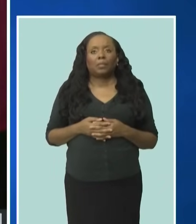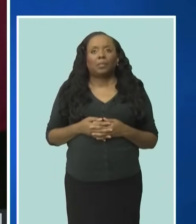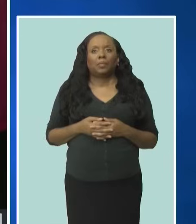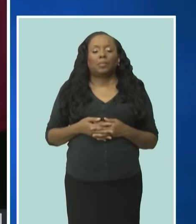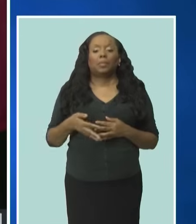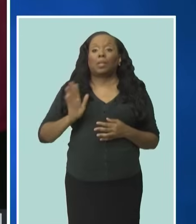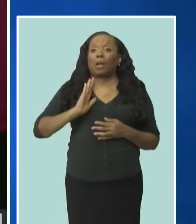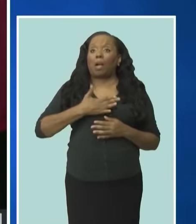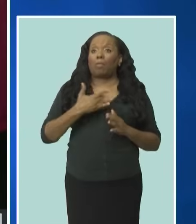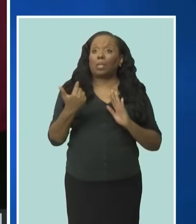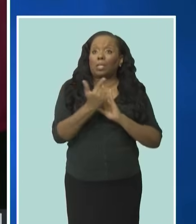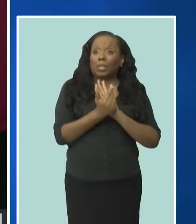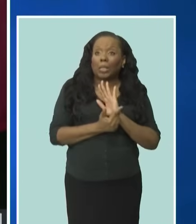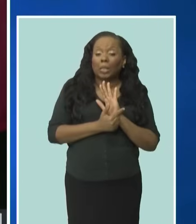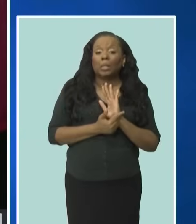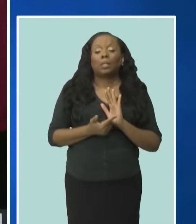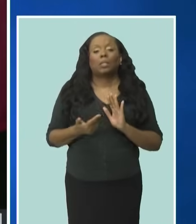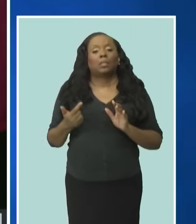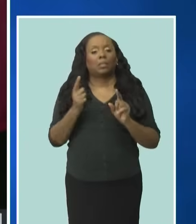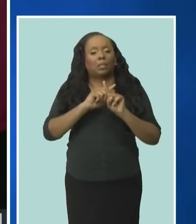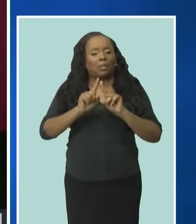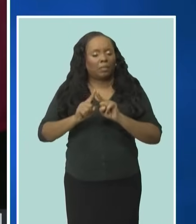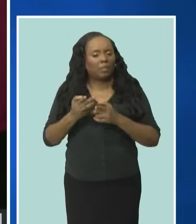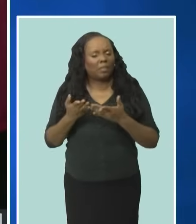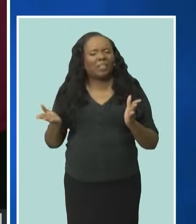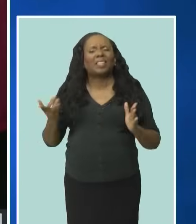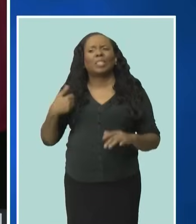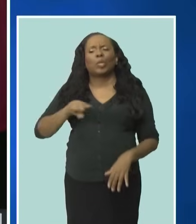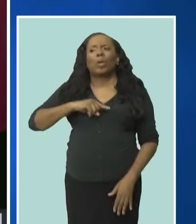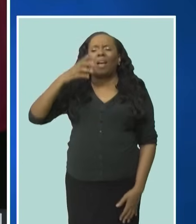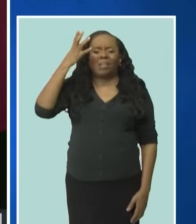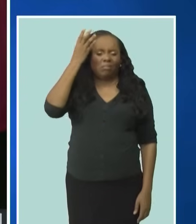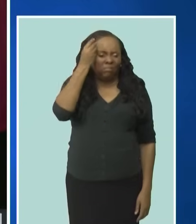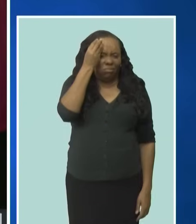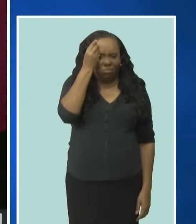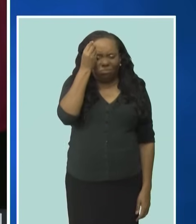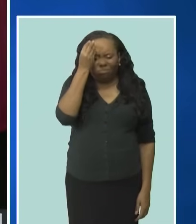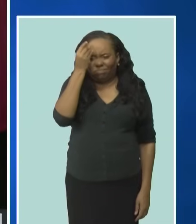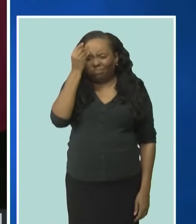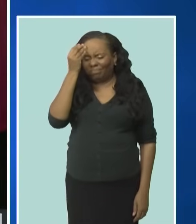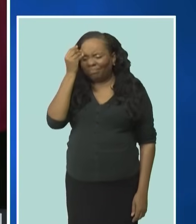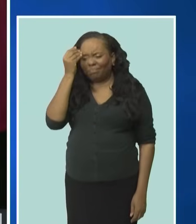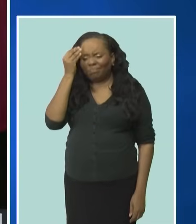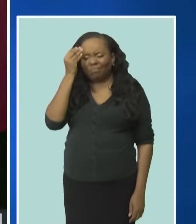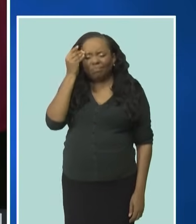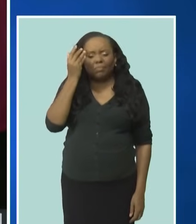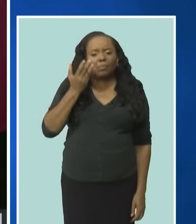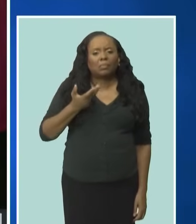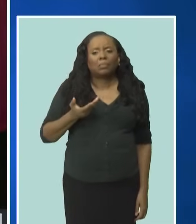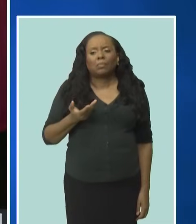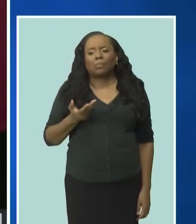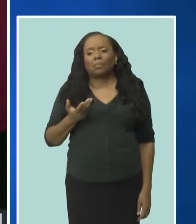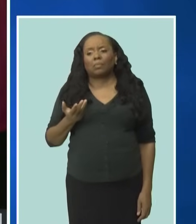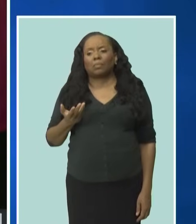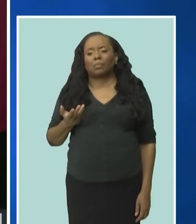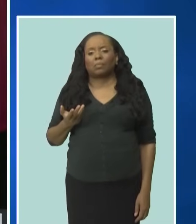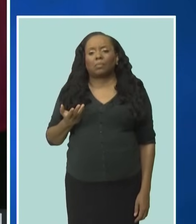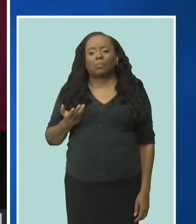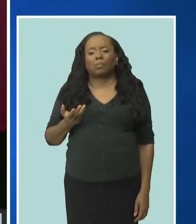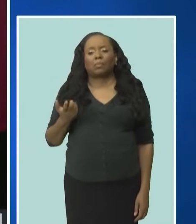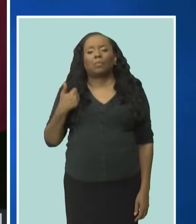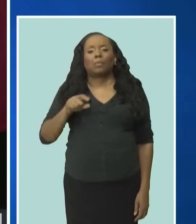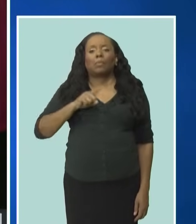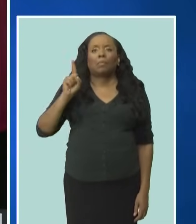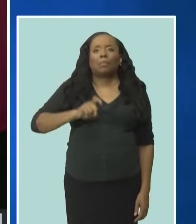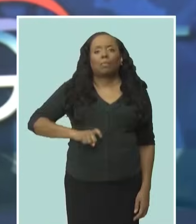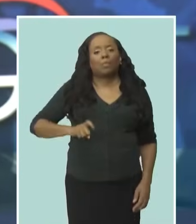legislative framework and other considerations, we have had to move with greater